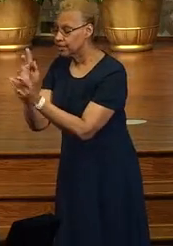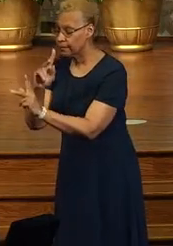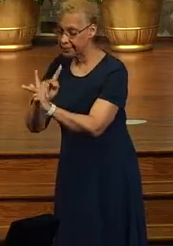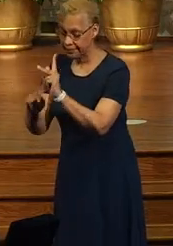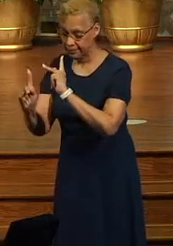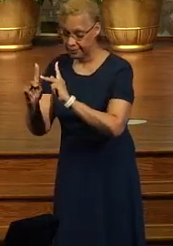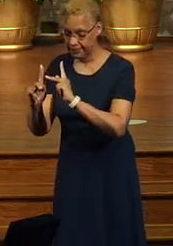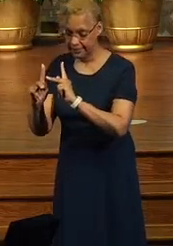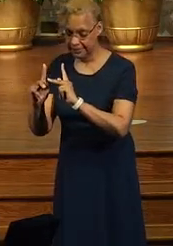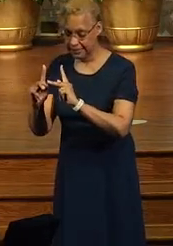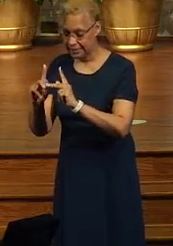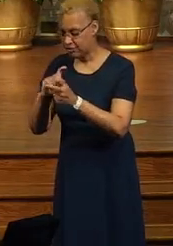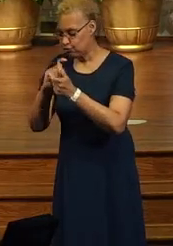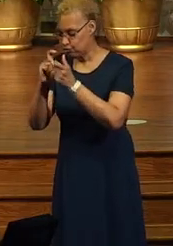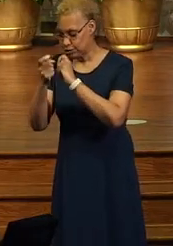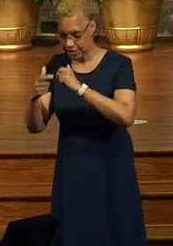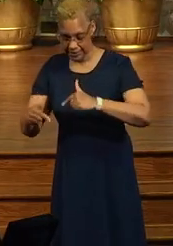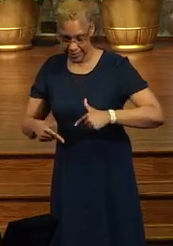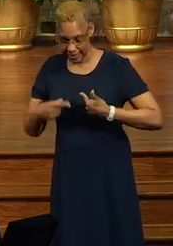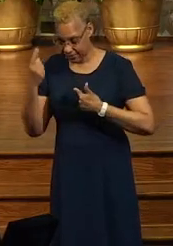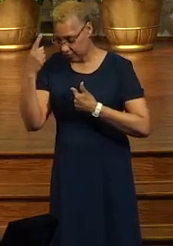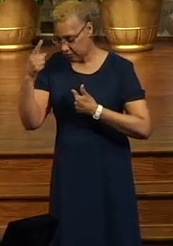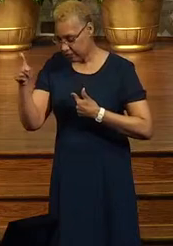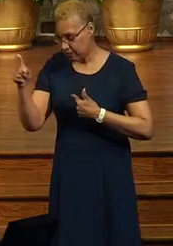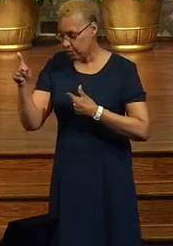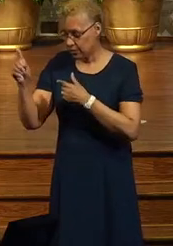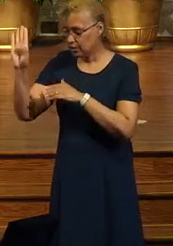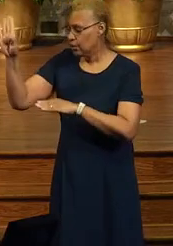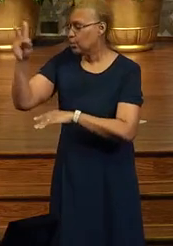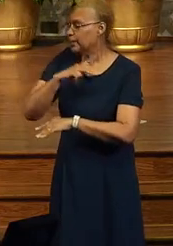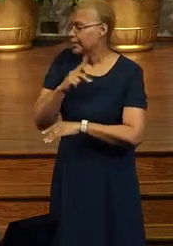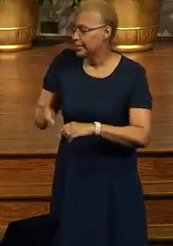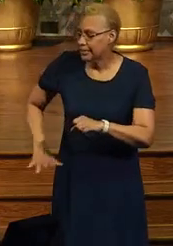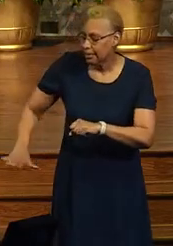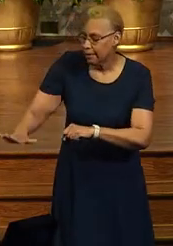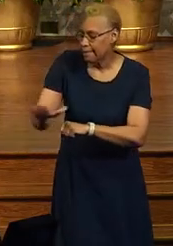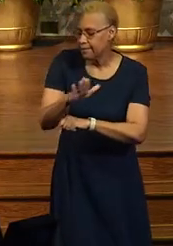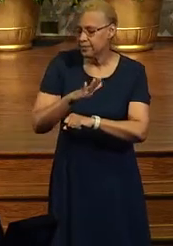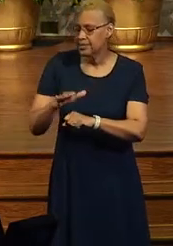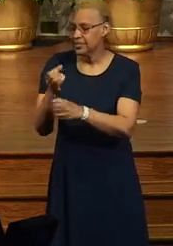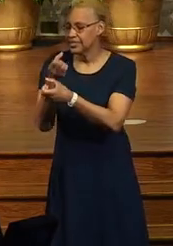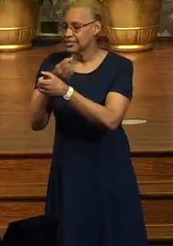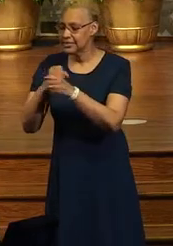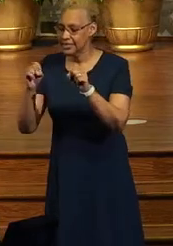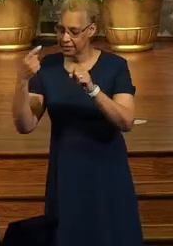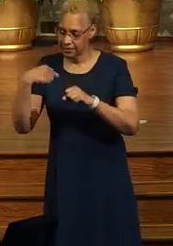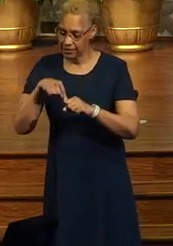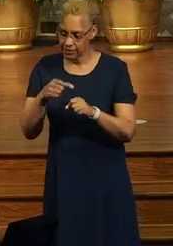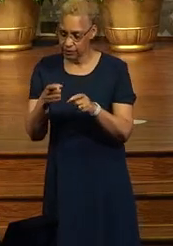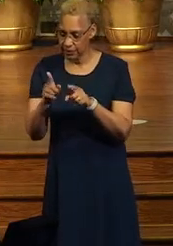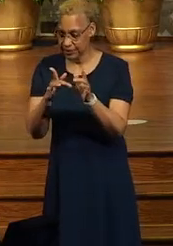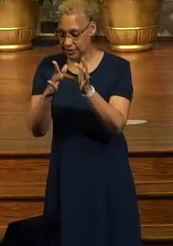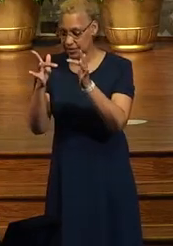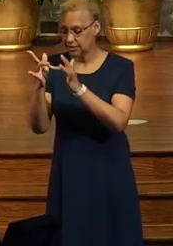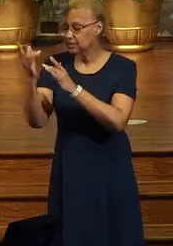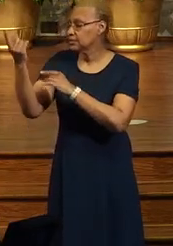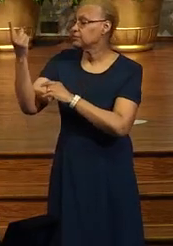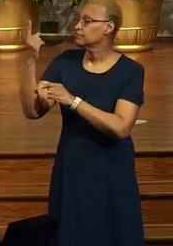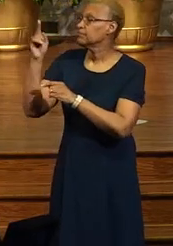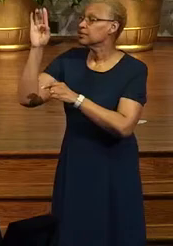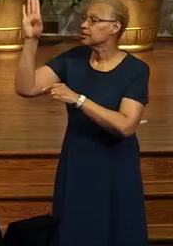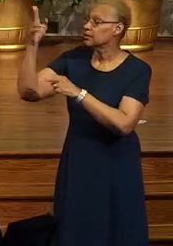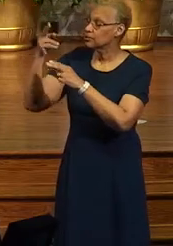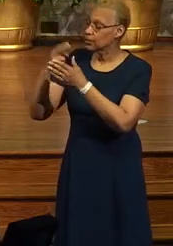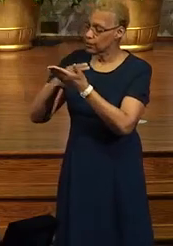lives for the kingdom. Lord, save us all, we pray, when Jesus comes, in his holy